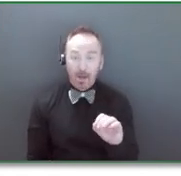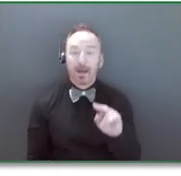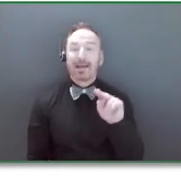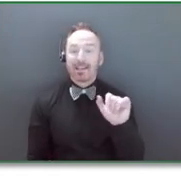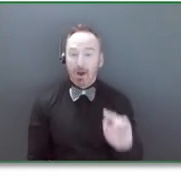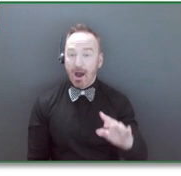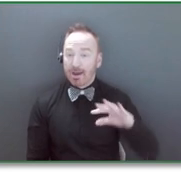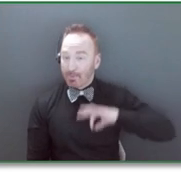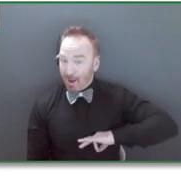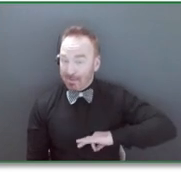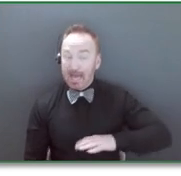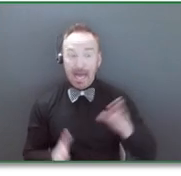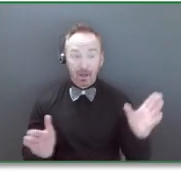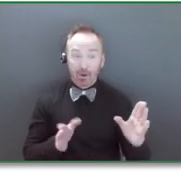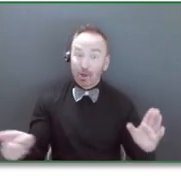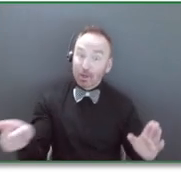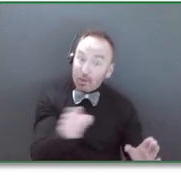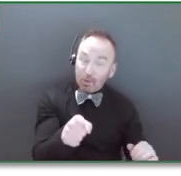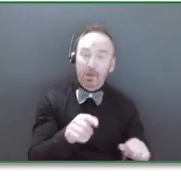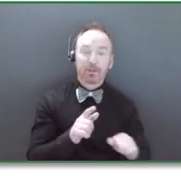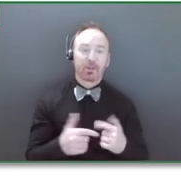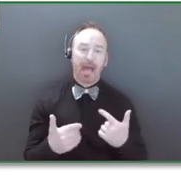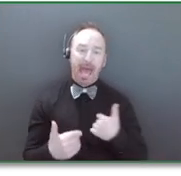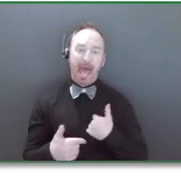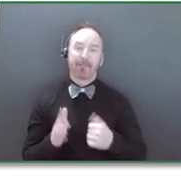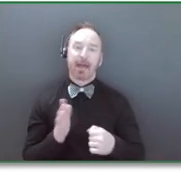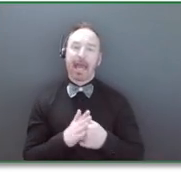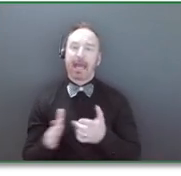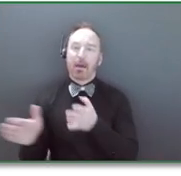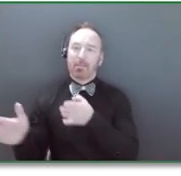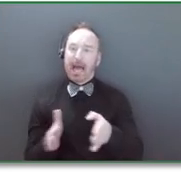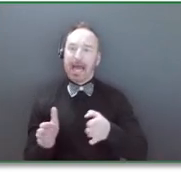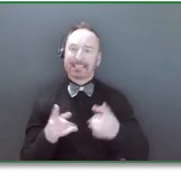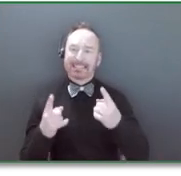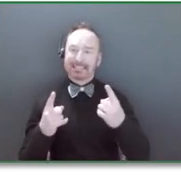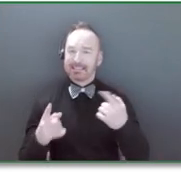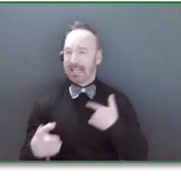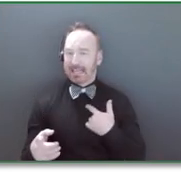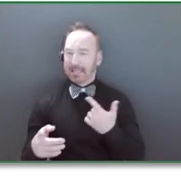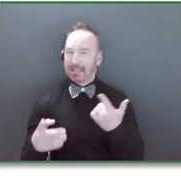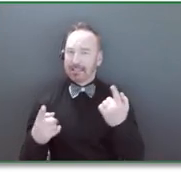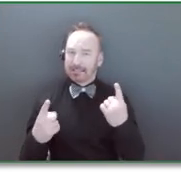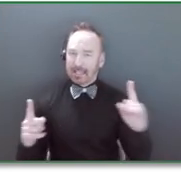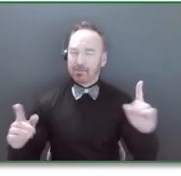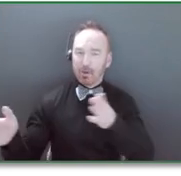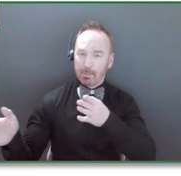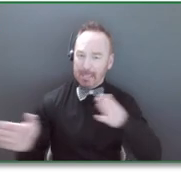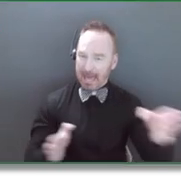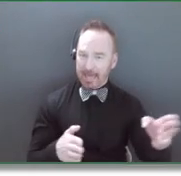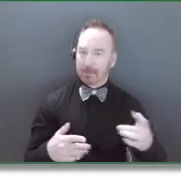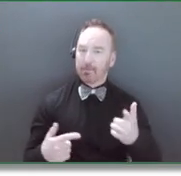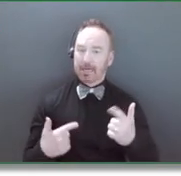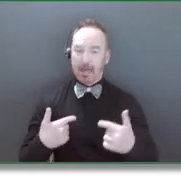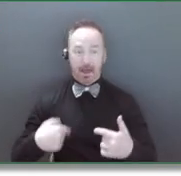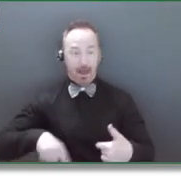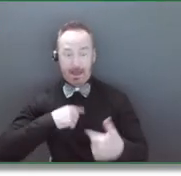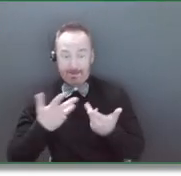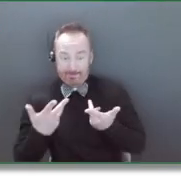succession plan so that your vision continues beyond your involvement and leadership. Thank you.